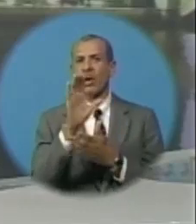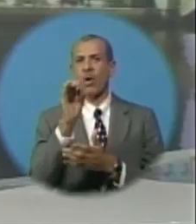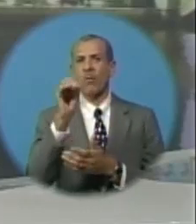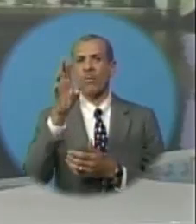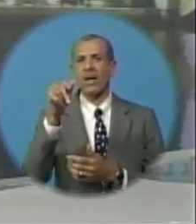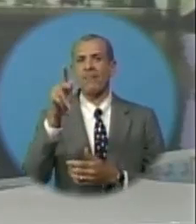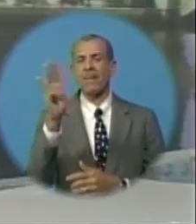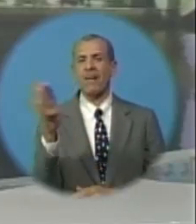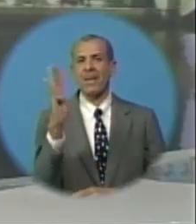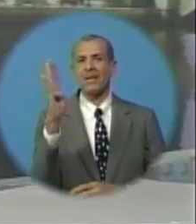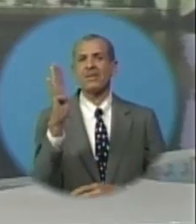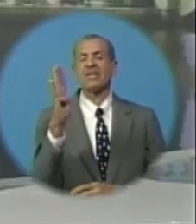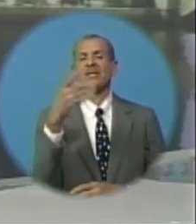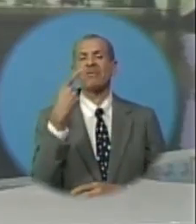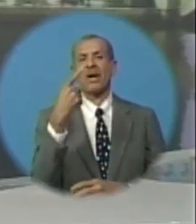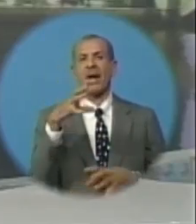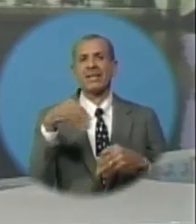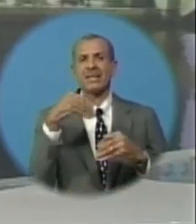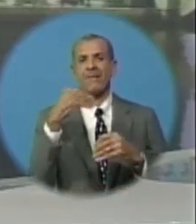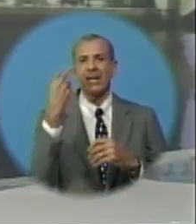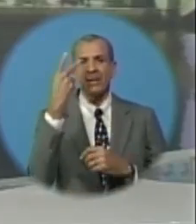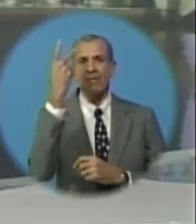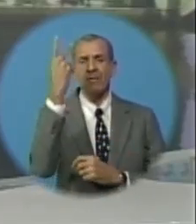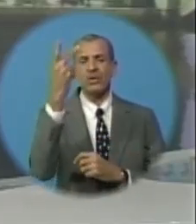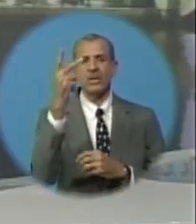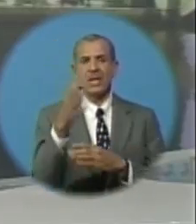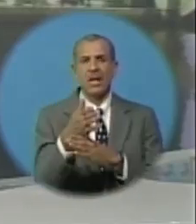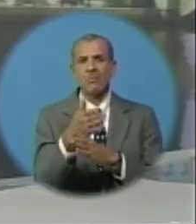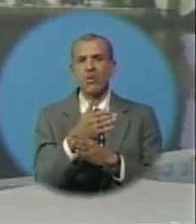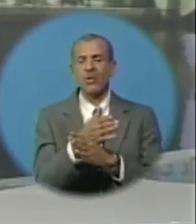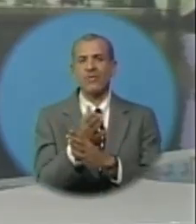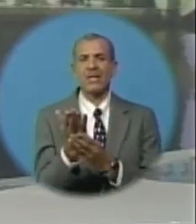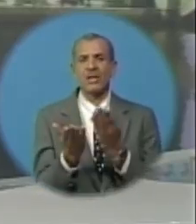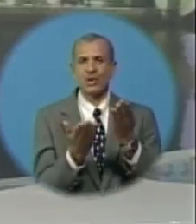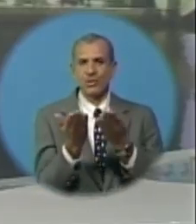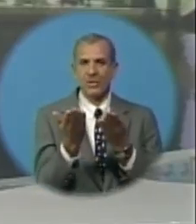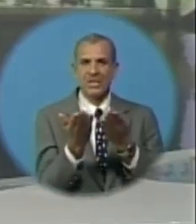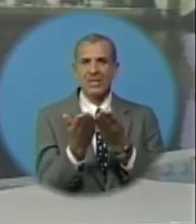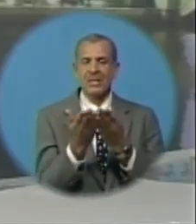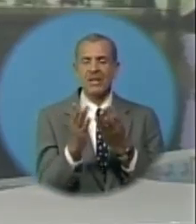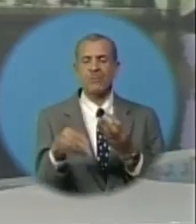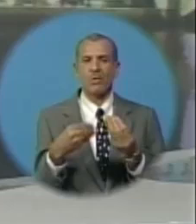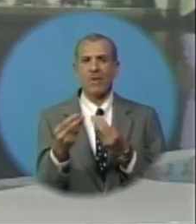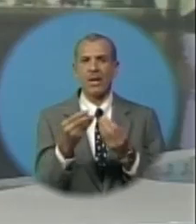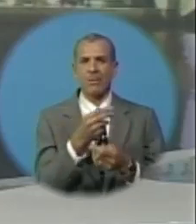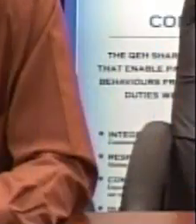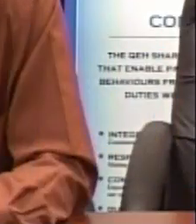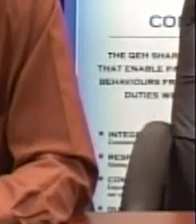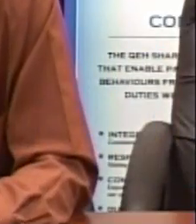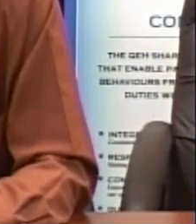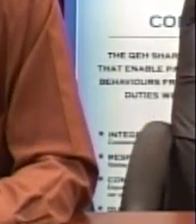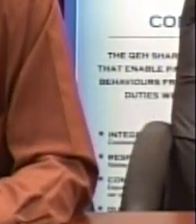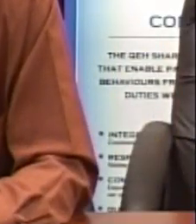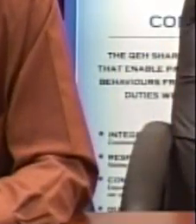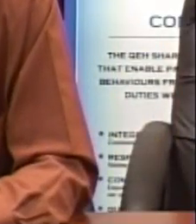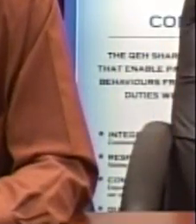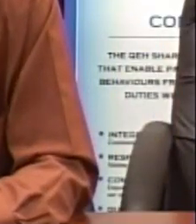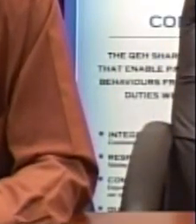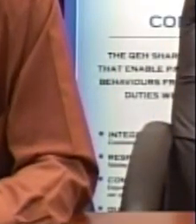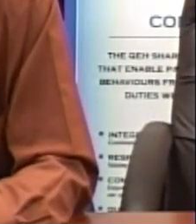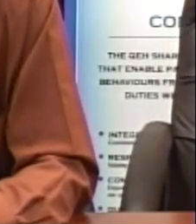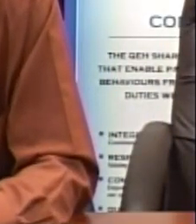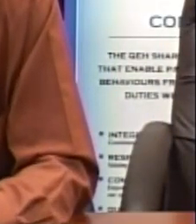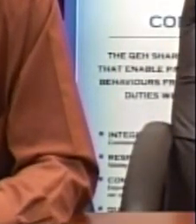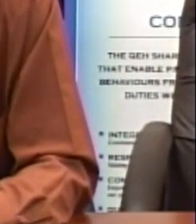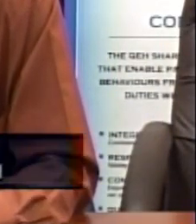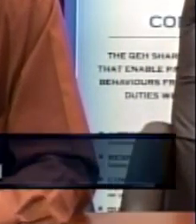of the QEH's vision to develop and improve the care and services they provide. Since the launch of our